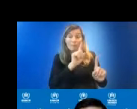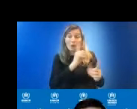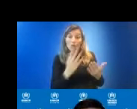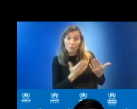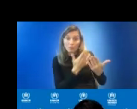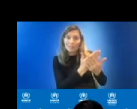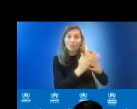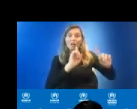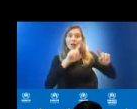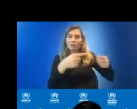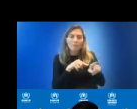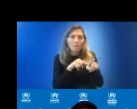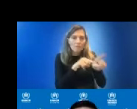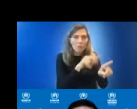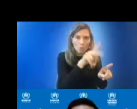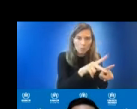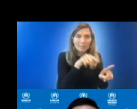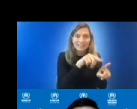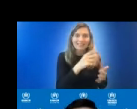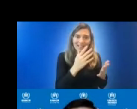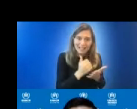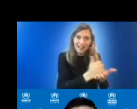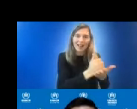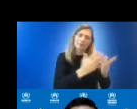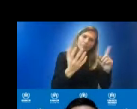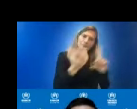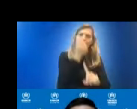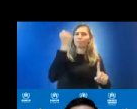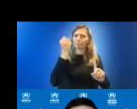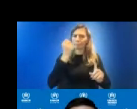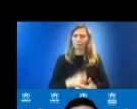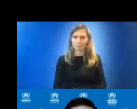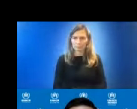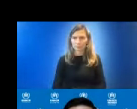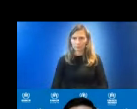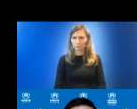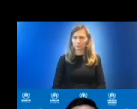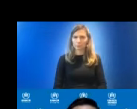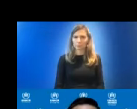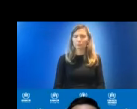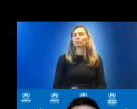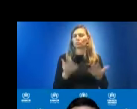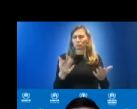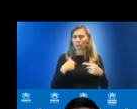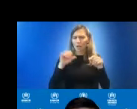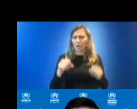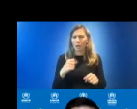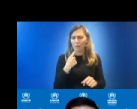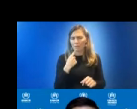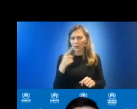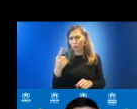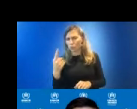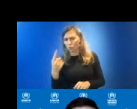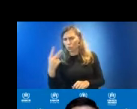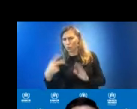these mechanisms. And on that, I'll mention one or two examples of our engagement. You can also find them